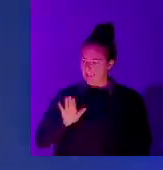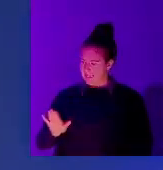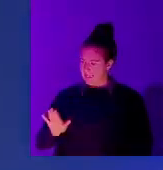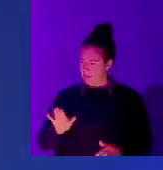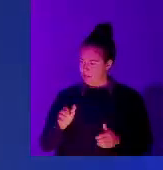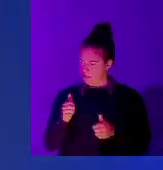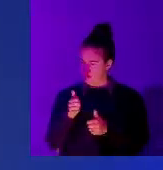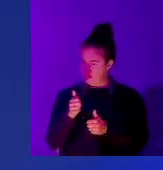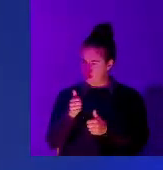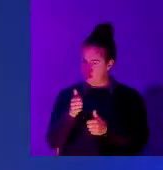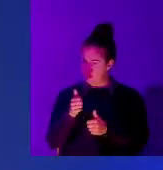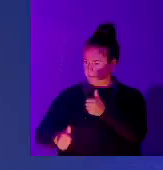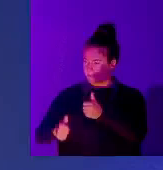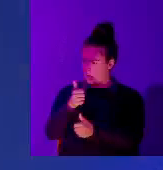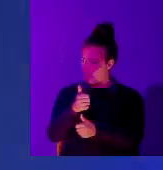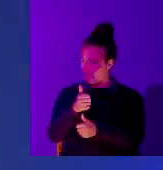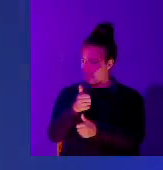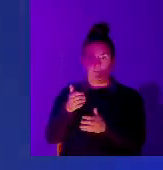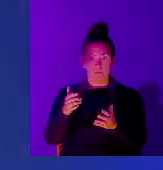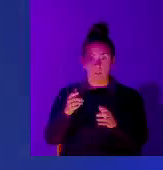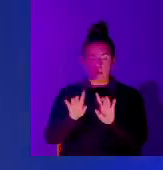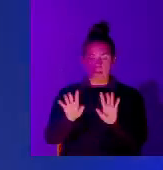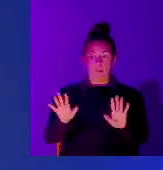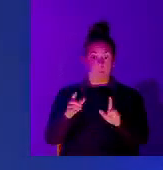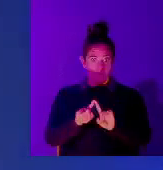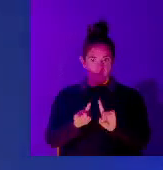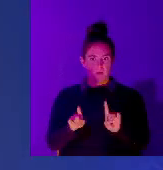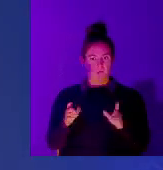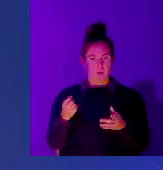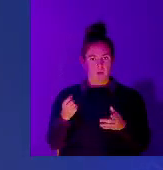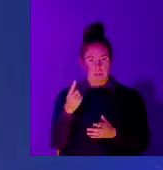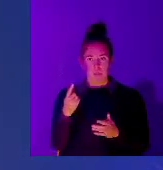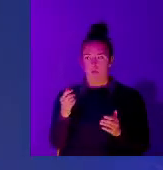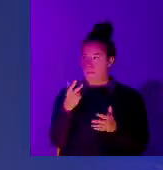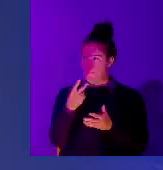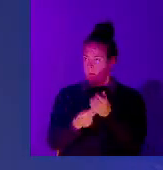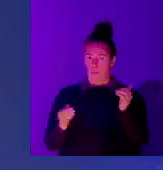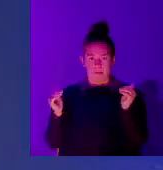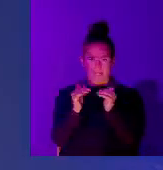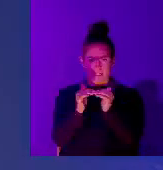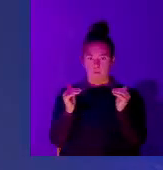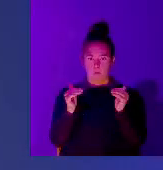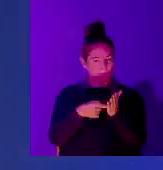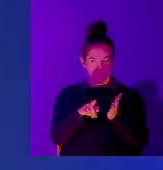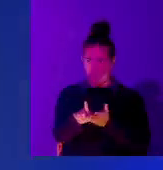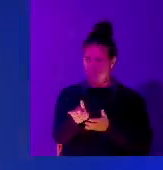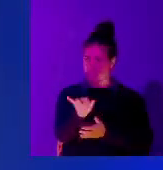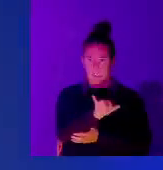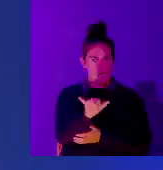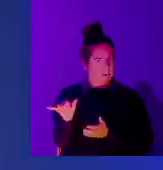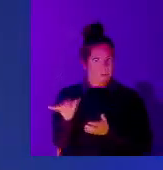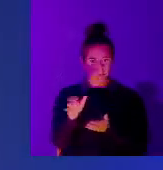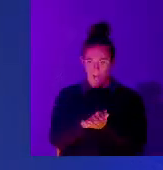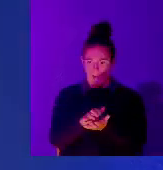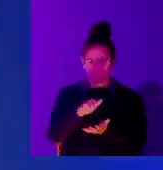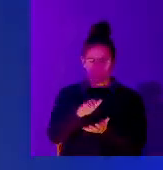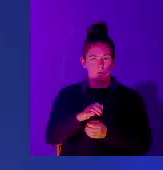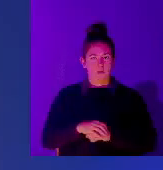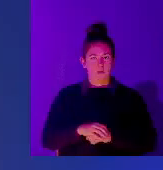they were both equal in rank. They were both paid exactly the same amount of money. They didn't need to salute each